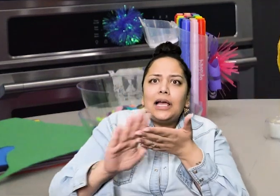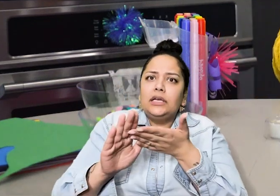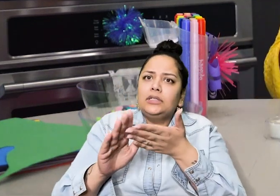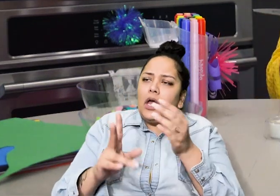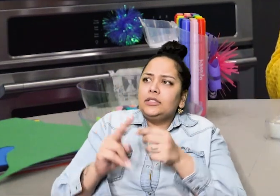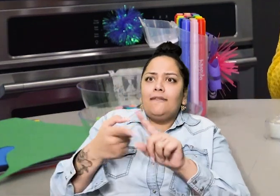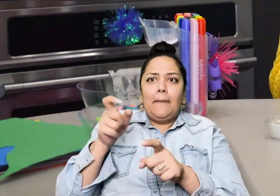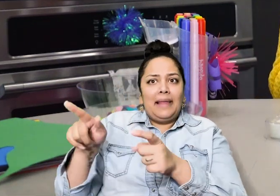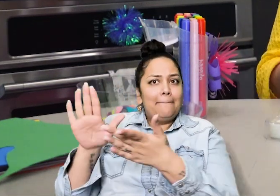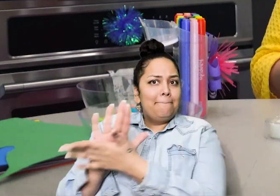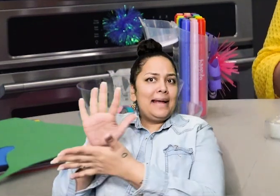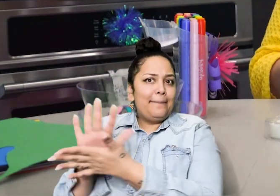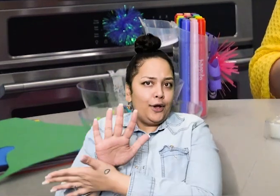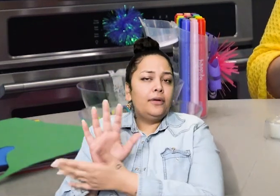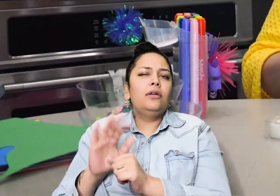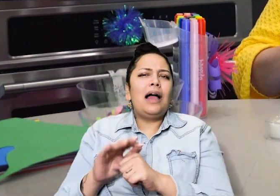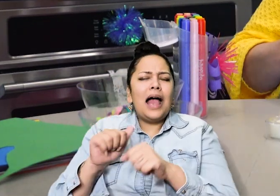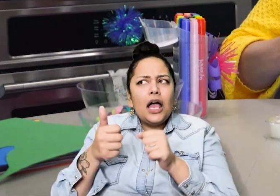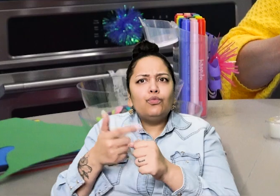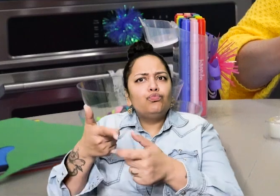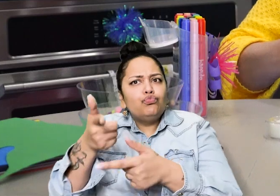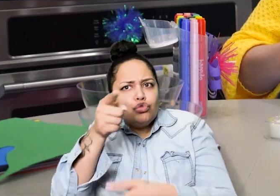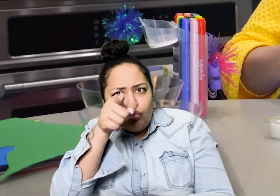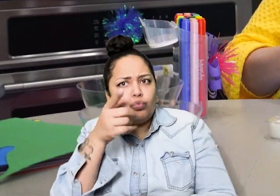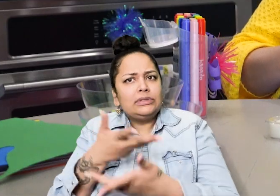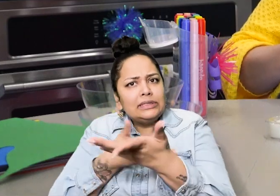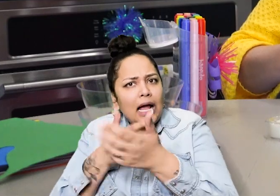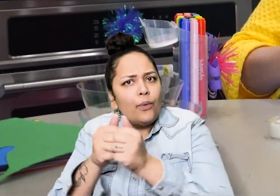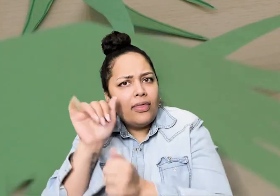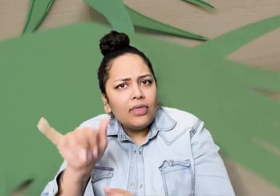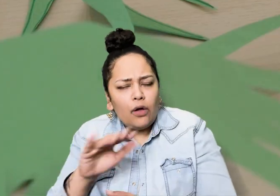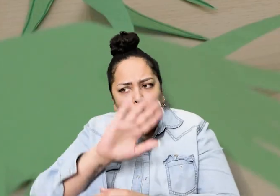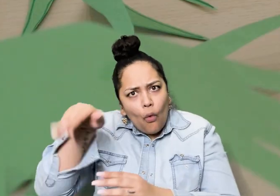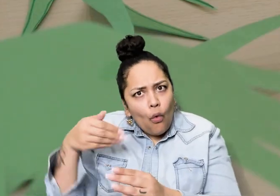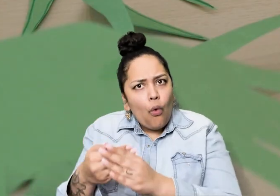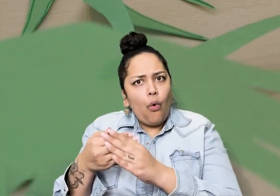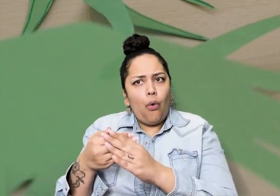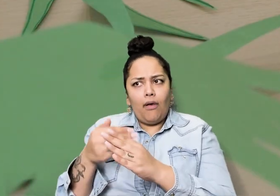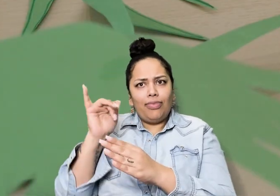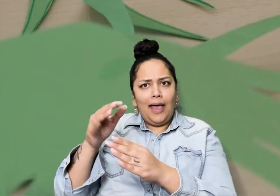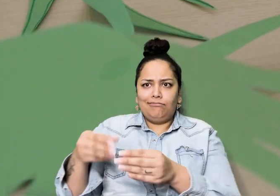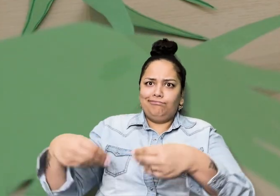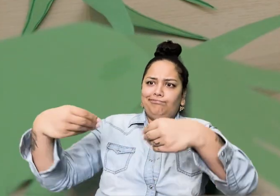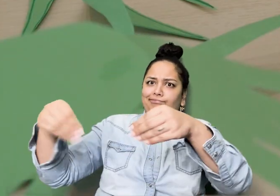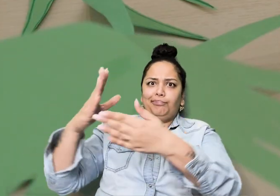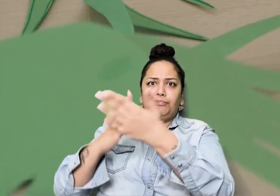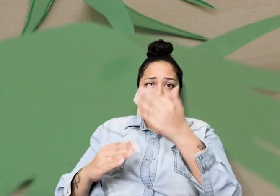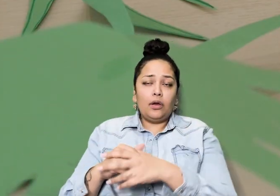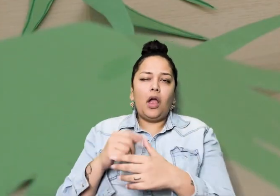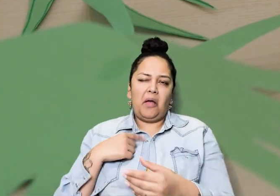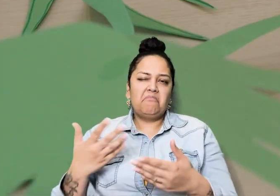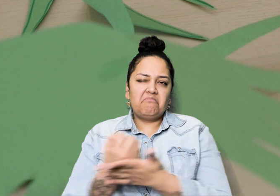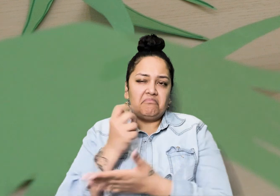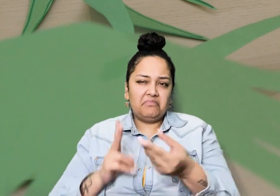cut away from the paper. So then you just only have to deal with a little bit and not that big whole hanging part. We're